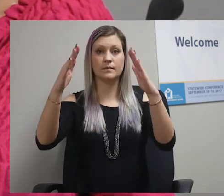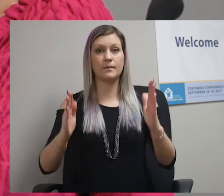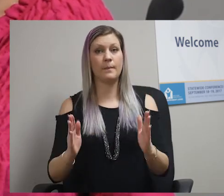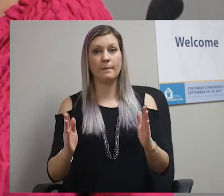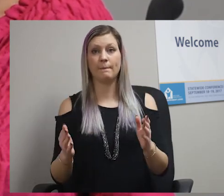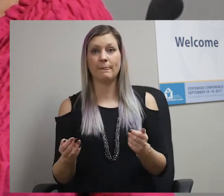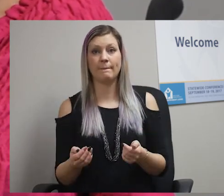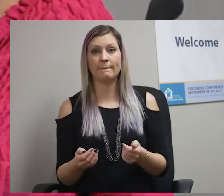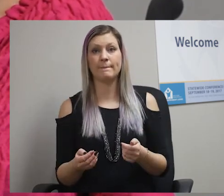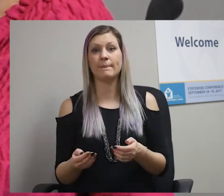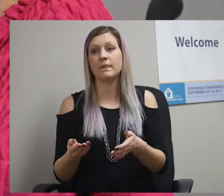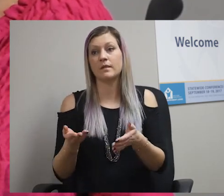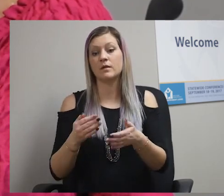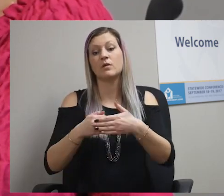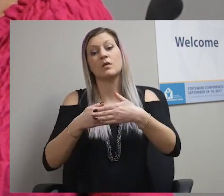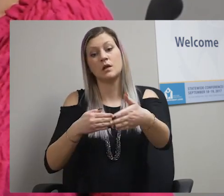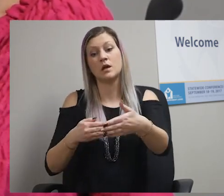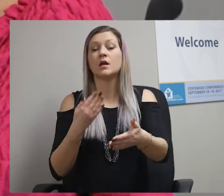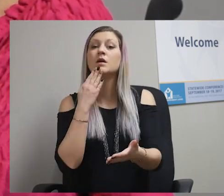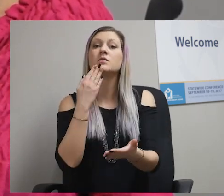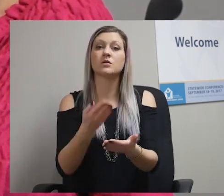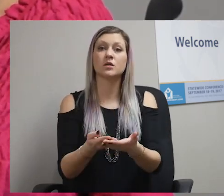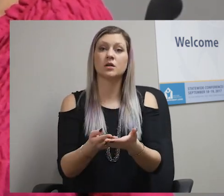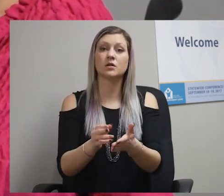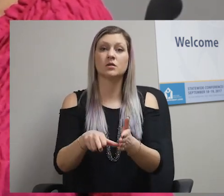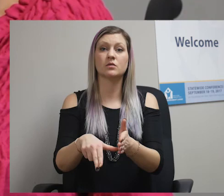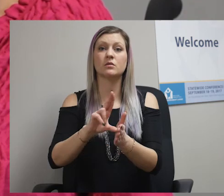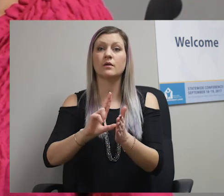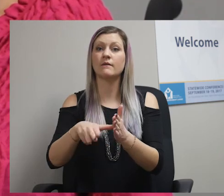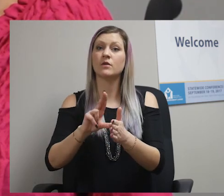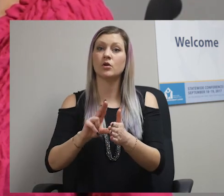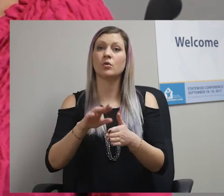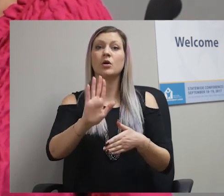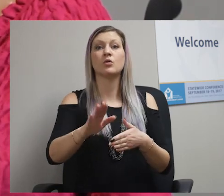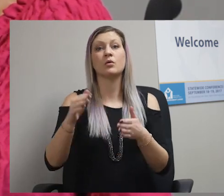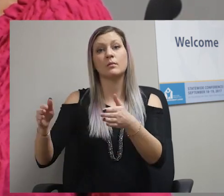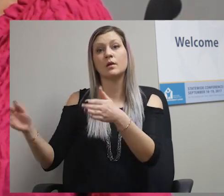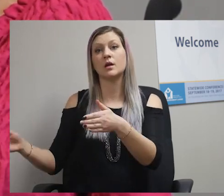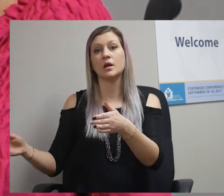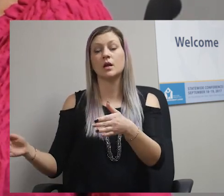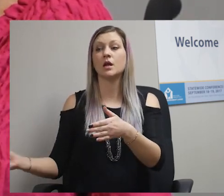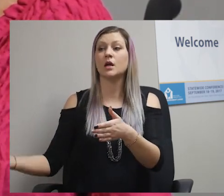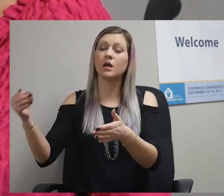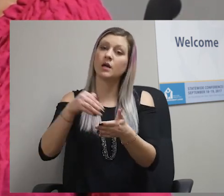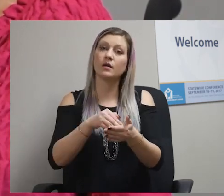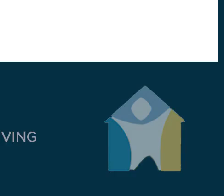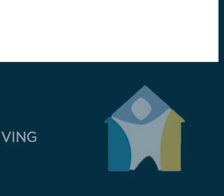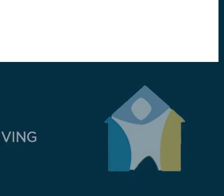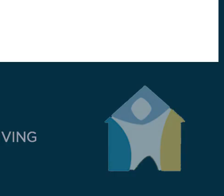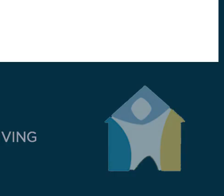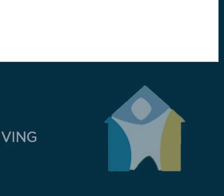diagnosis or a new plan of activity, maybe you have to sit down and review your plan with everyone again.